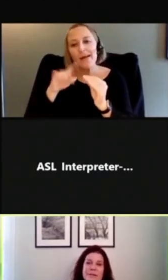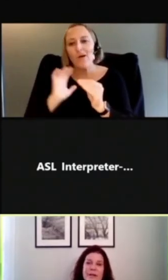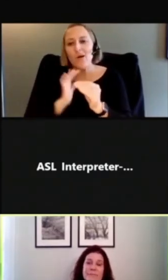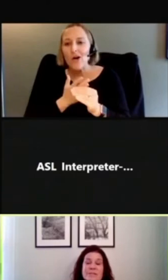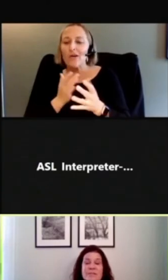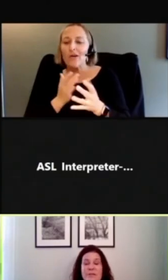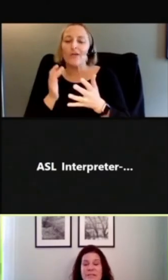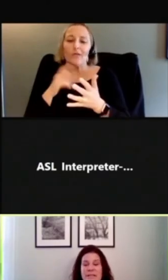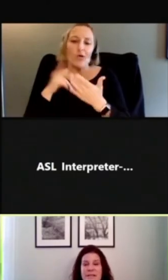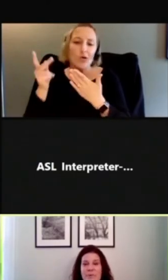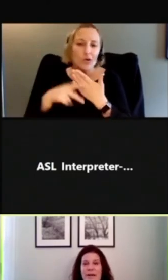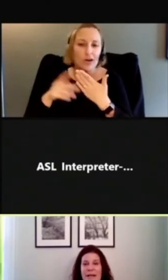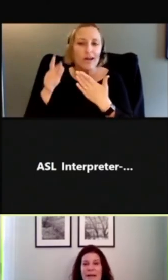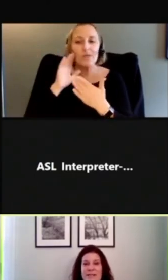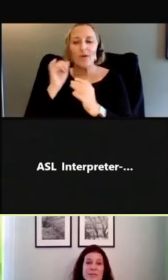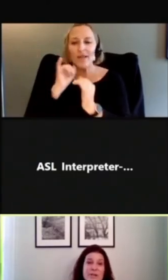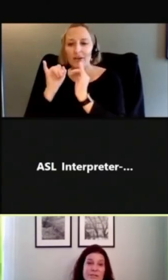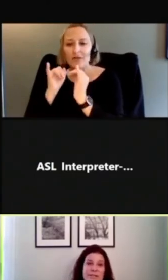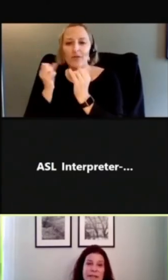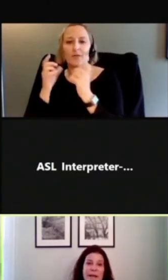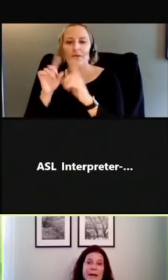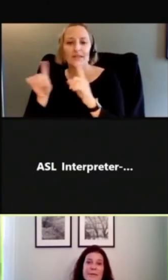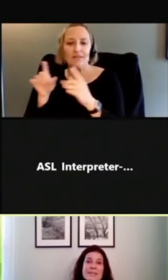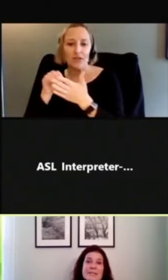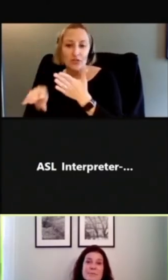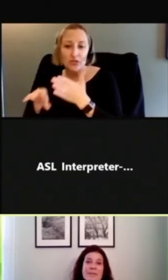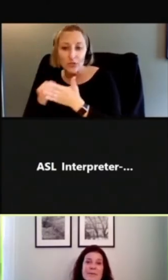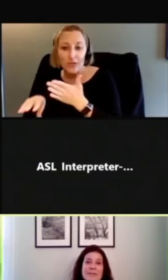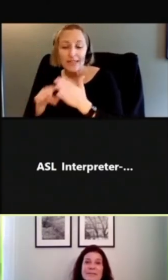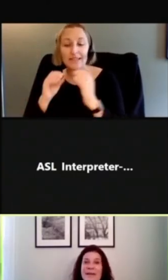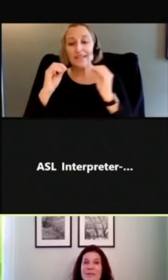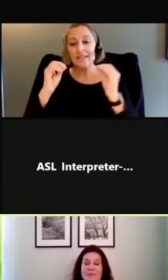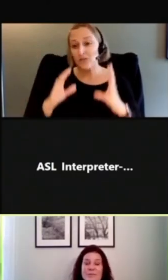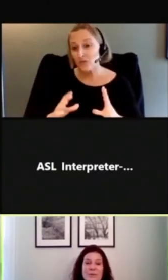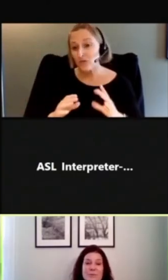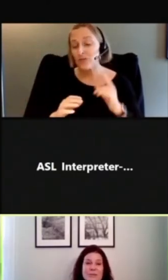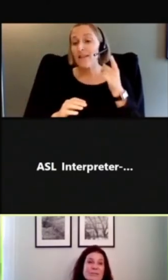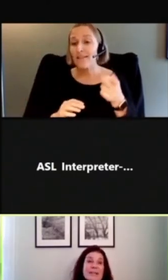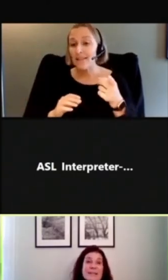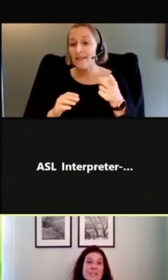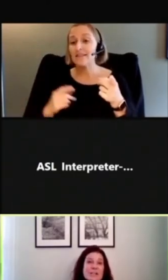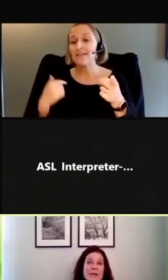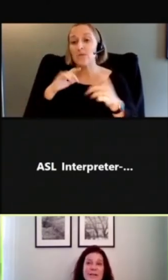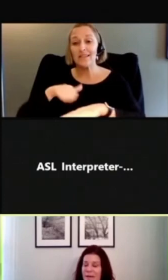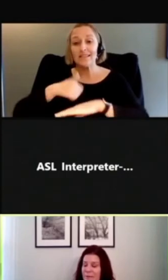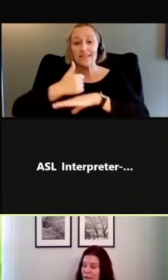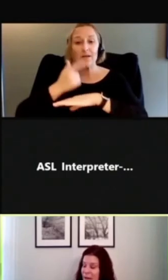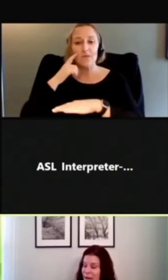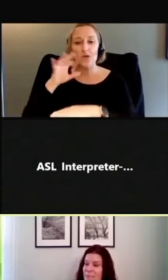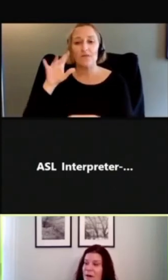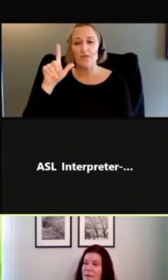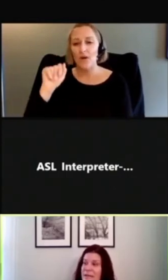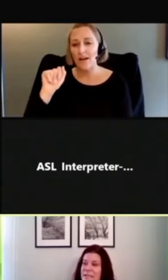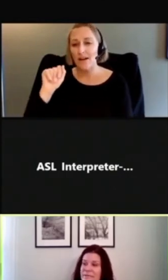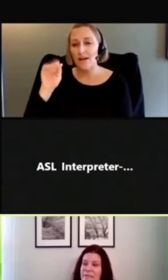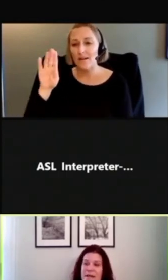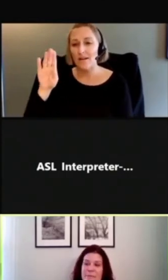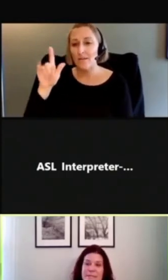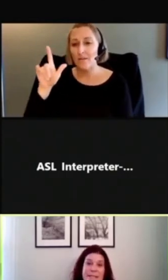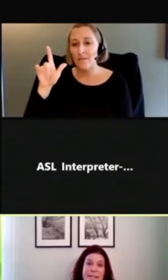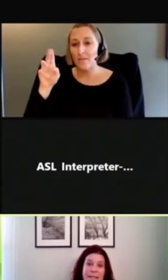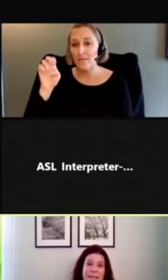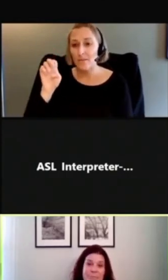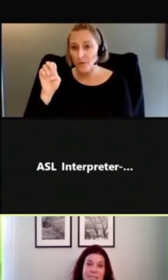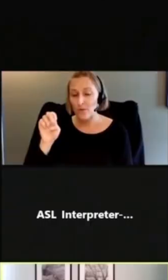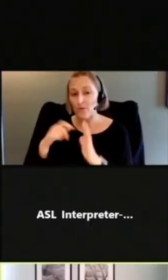interviews different students as well as instructors. This is one that we put together for Florida Blue, just kind of showing them all the activities